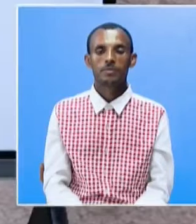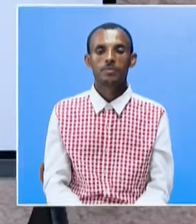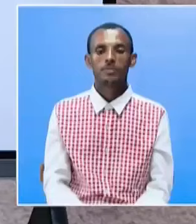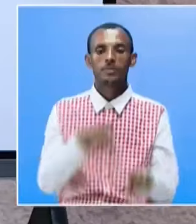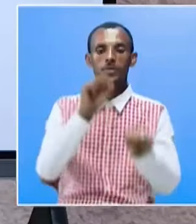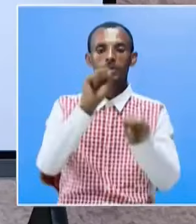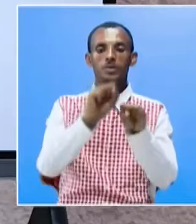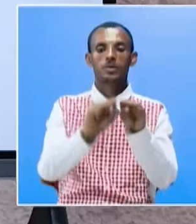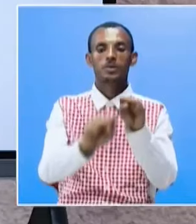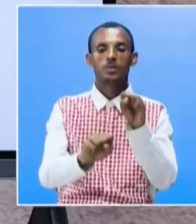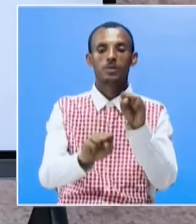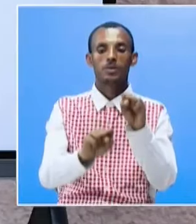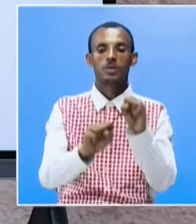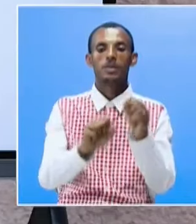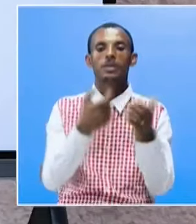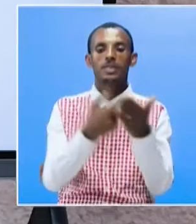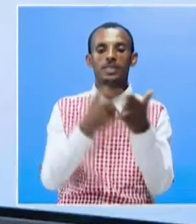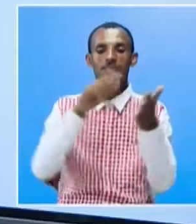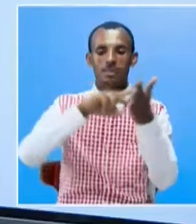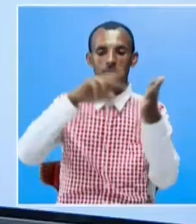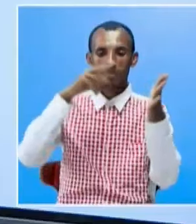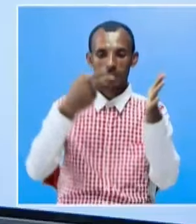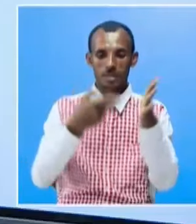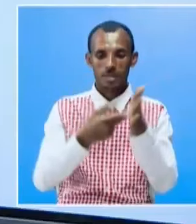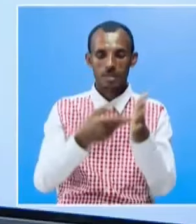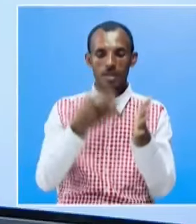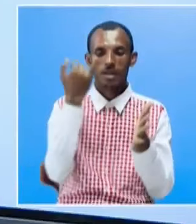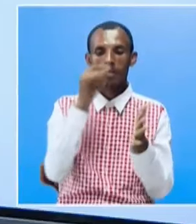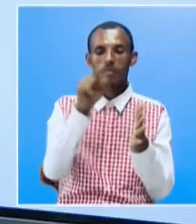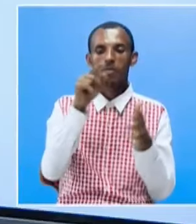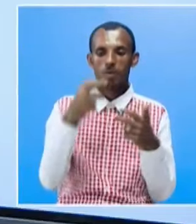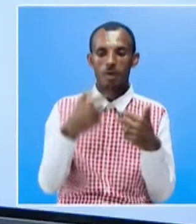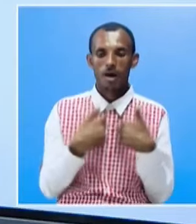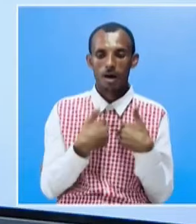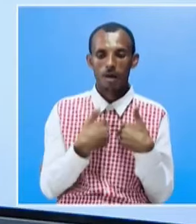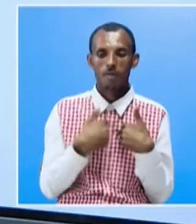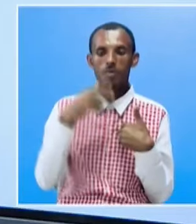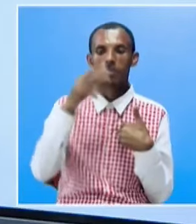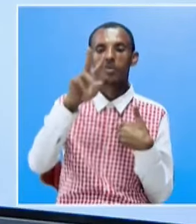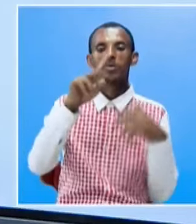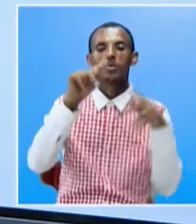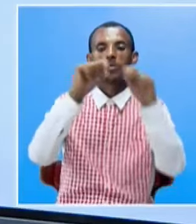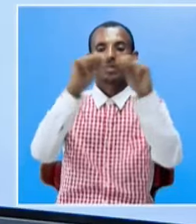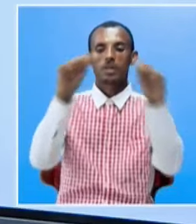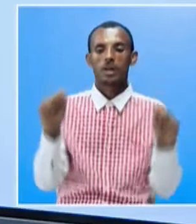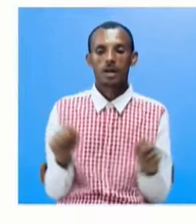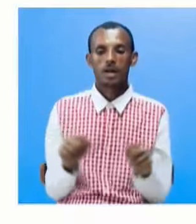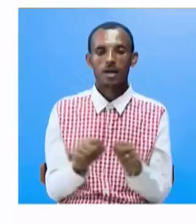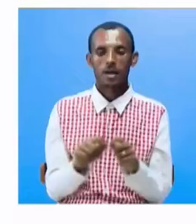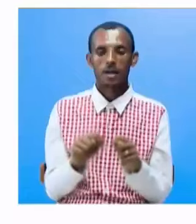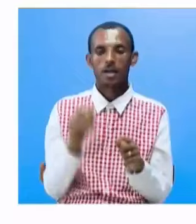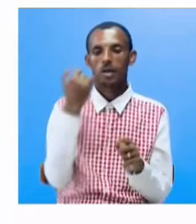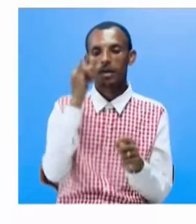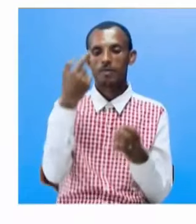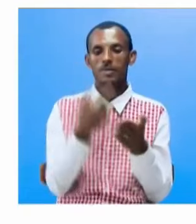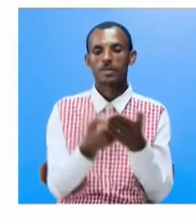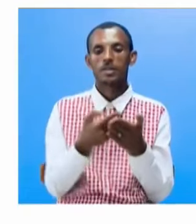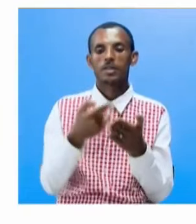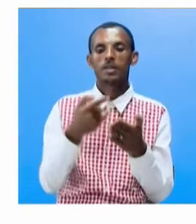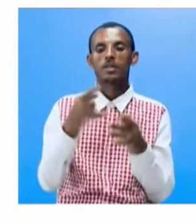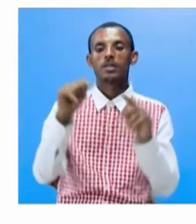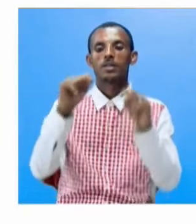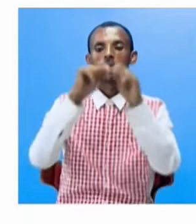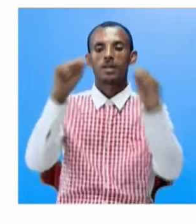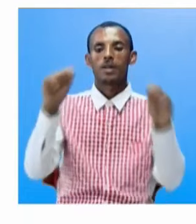So this means if you have two triangles, look, if this triangle